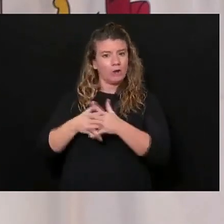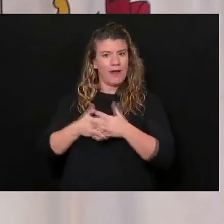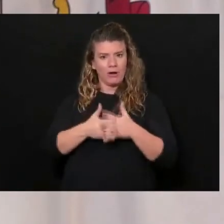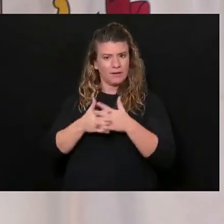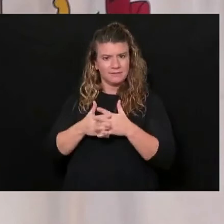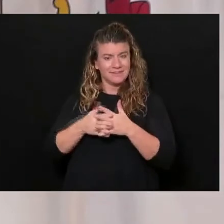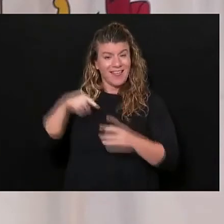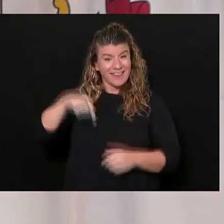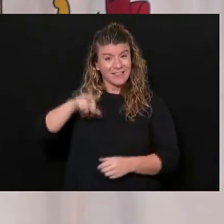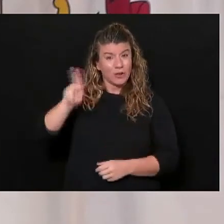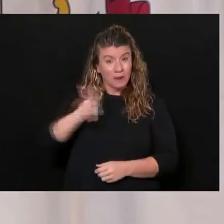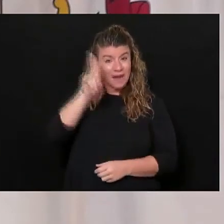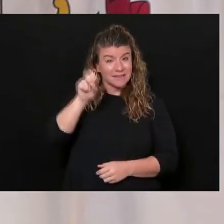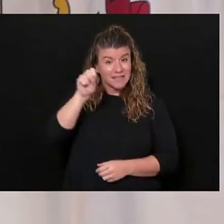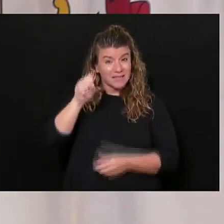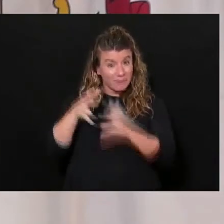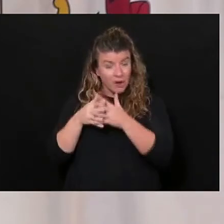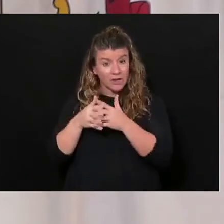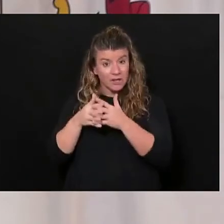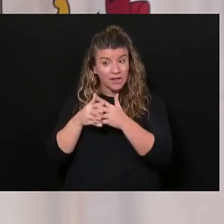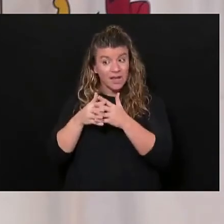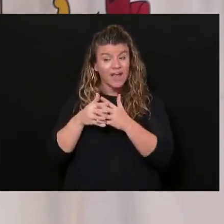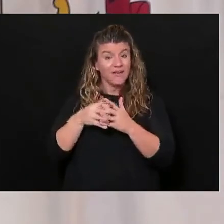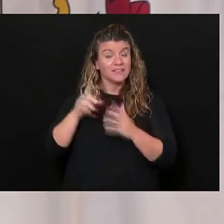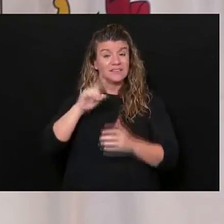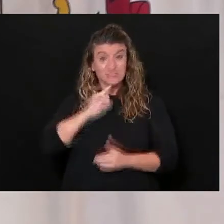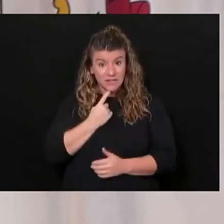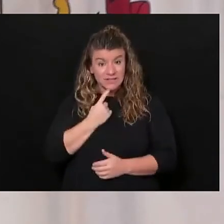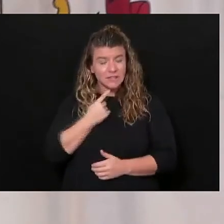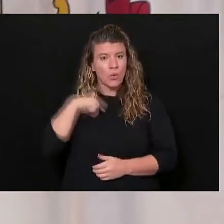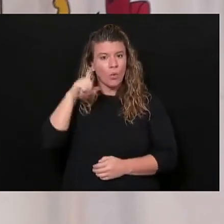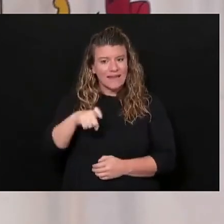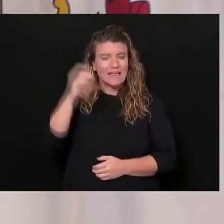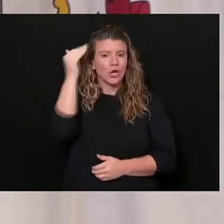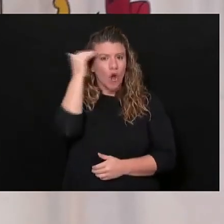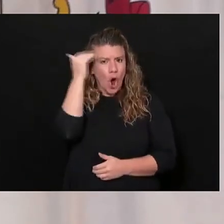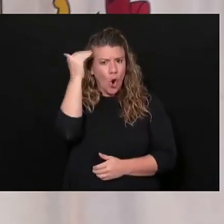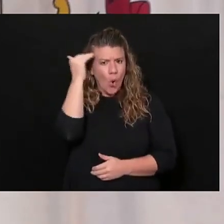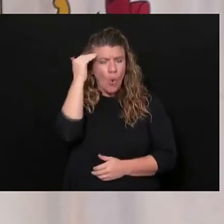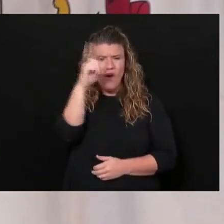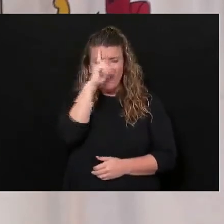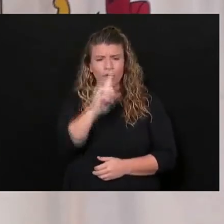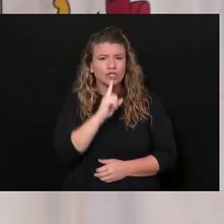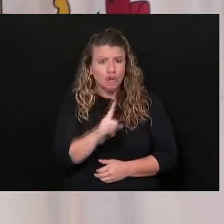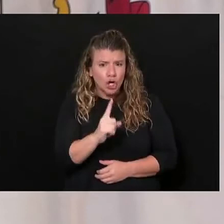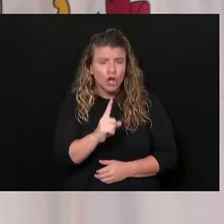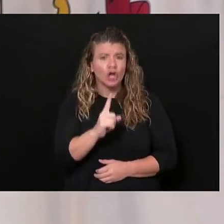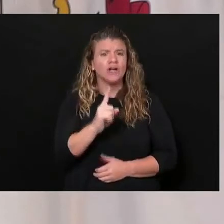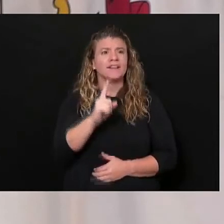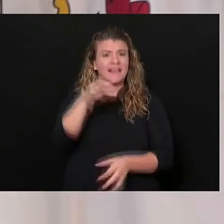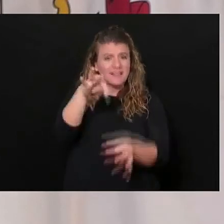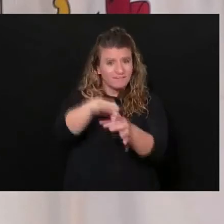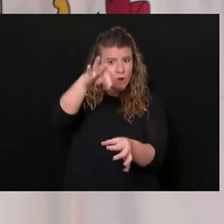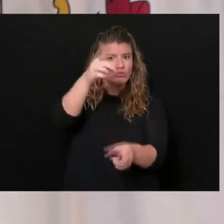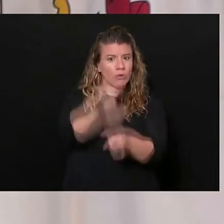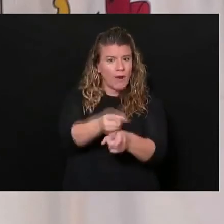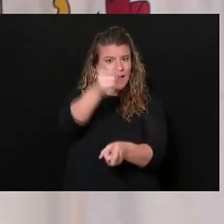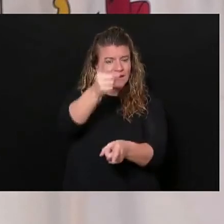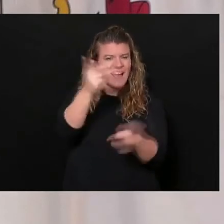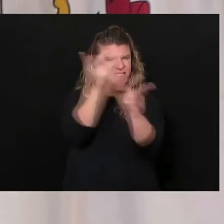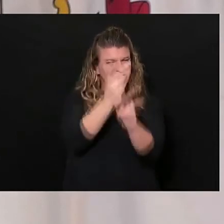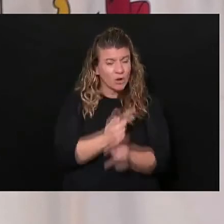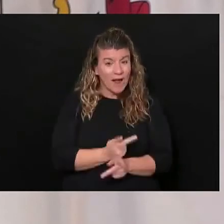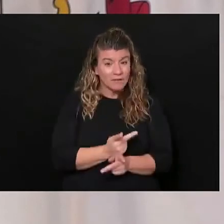United States of America. And for crying out loud, we need to absolutely know that and get to the bottom of this. And